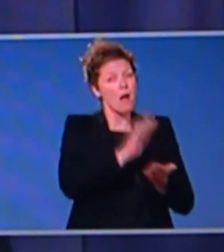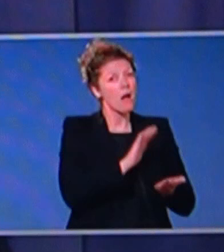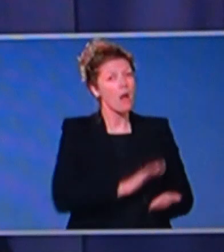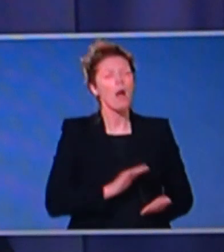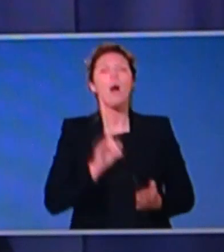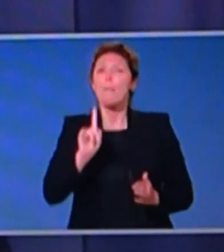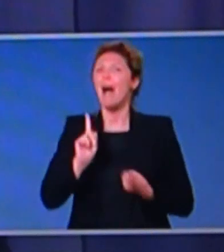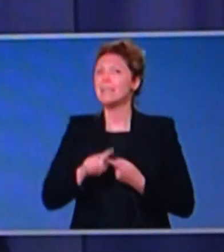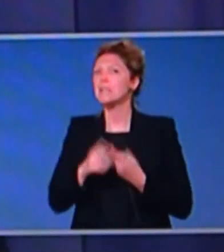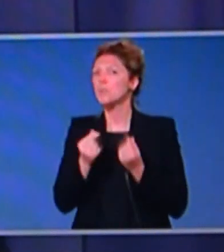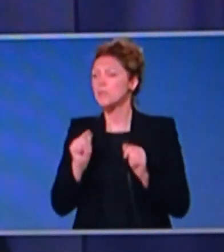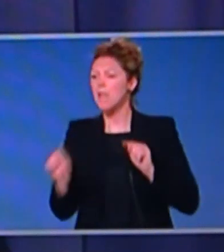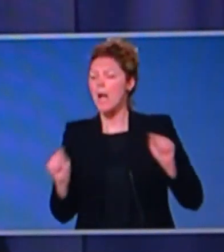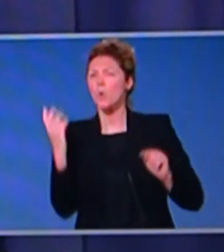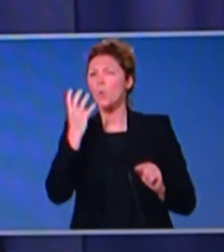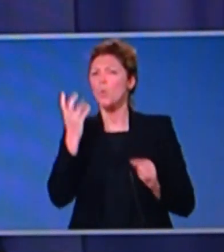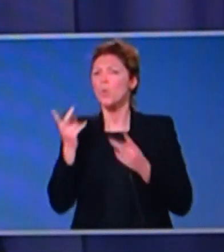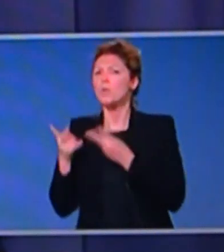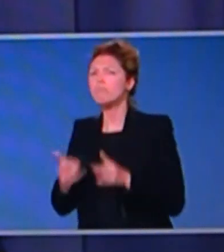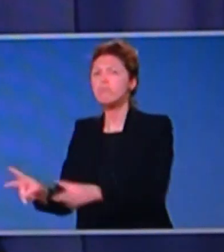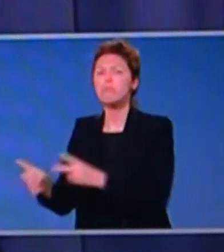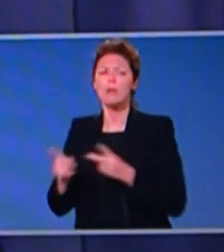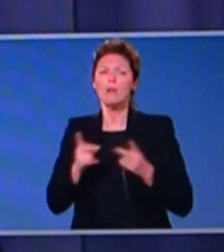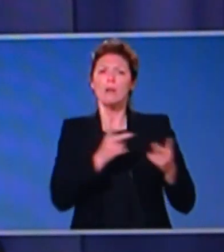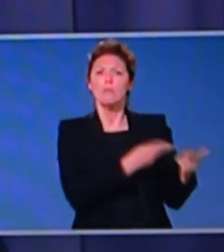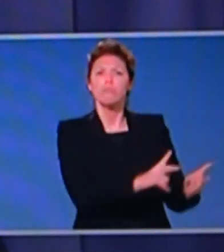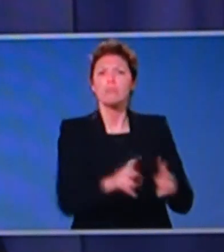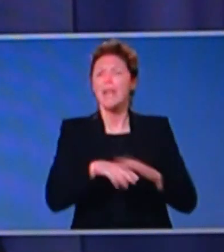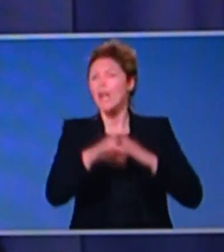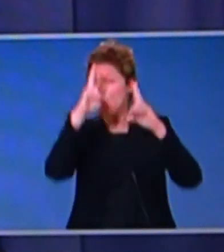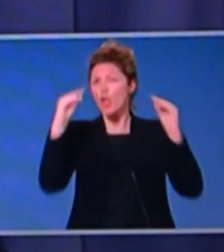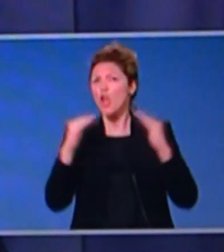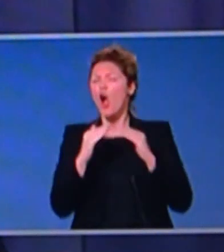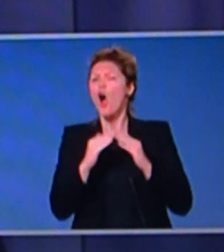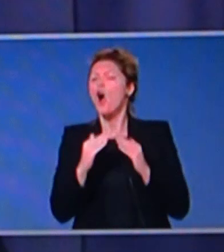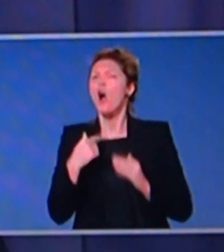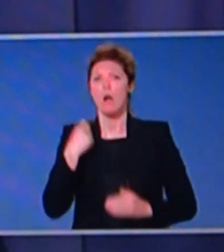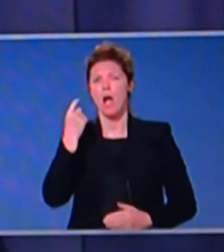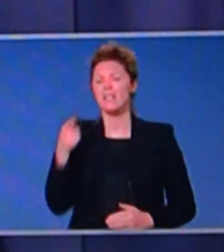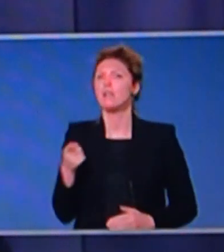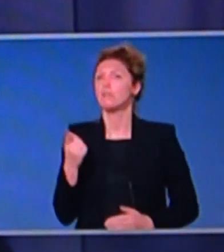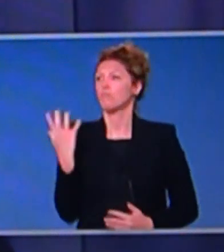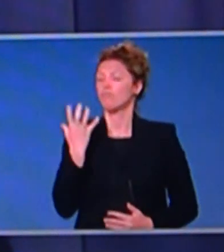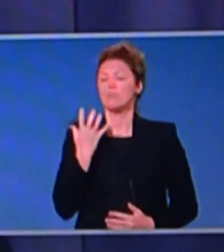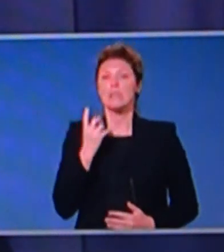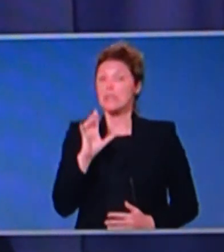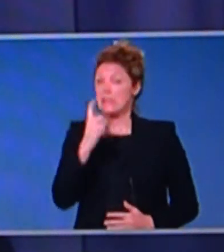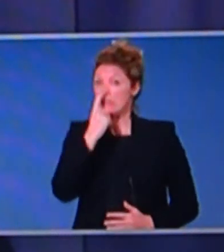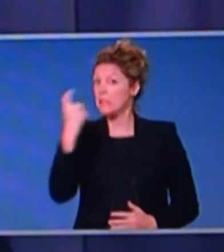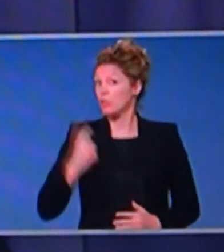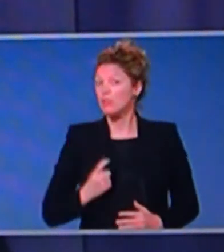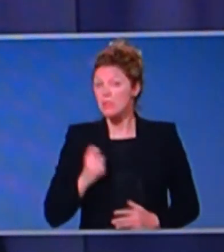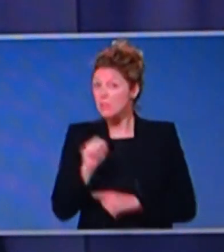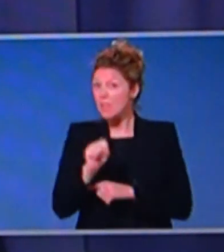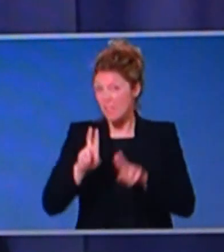doesn't lessen the impact of those who we've lost in the facilities that are there, not for 1 second. And I understand the frustration of families,